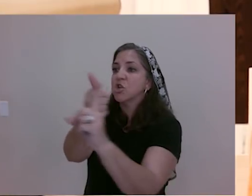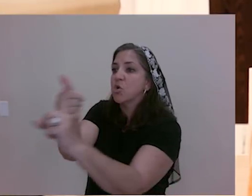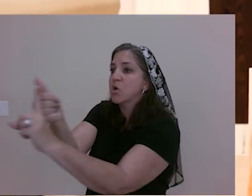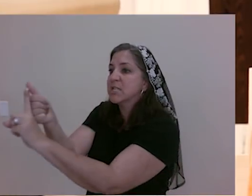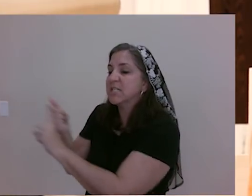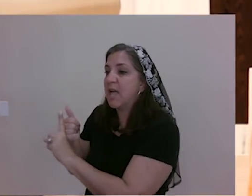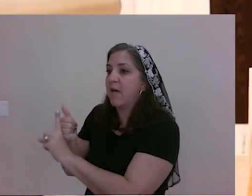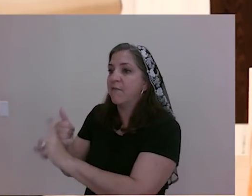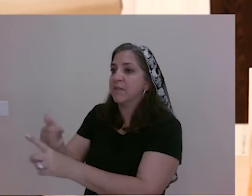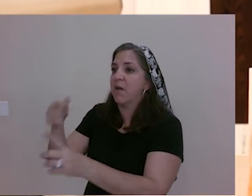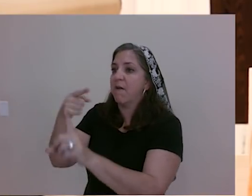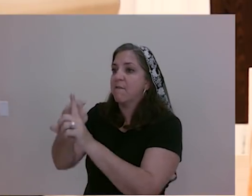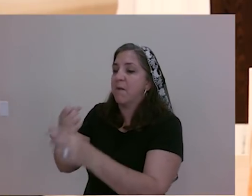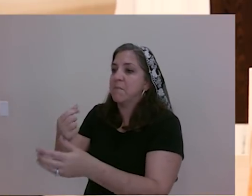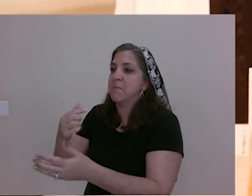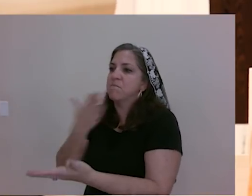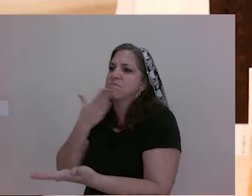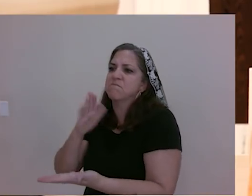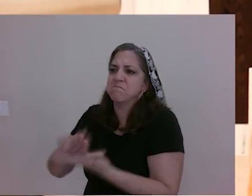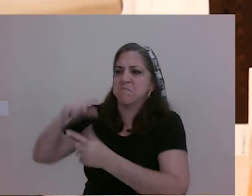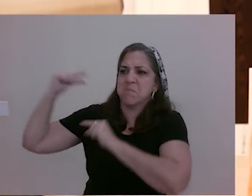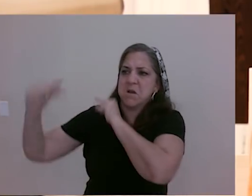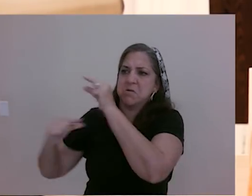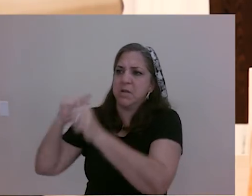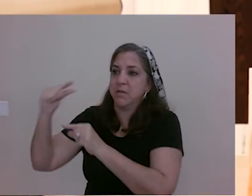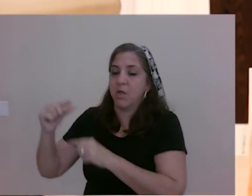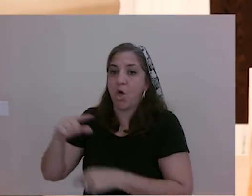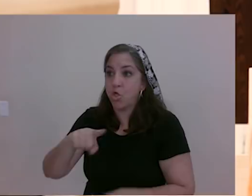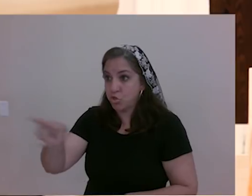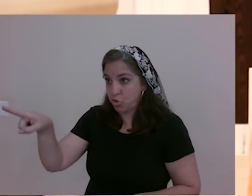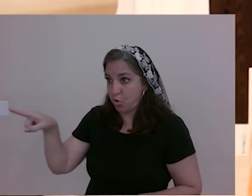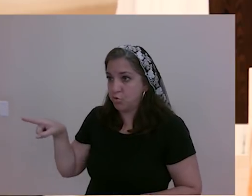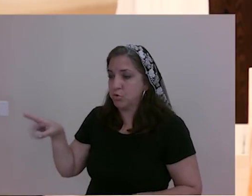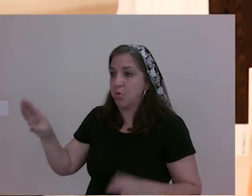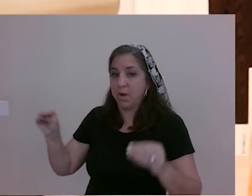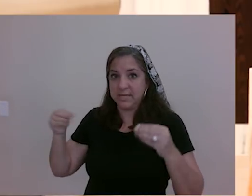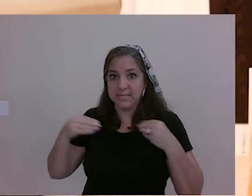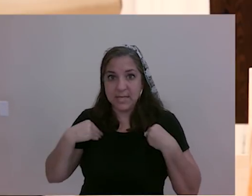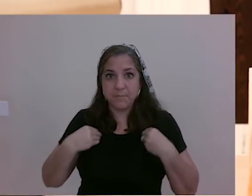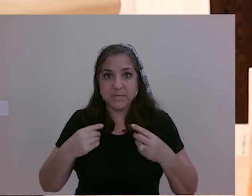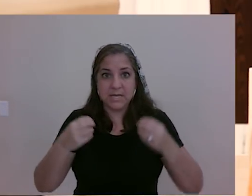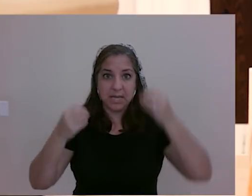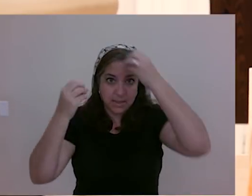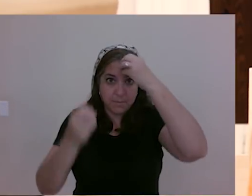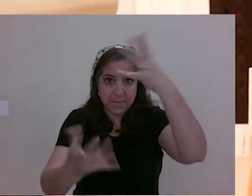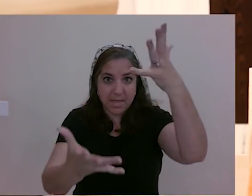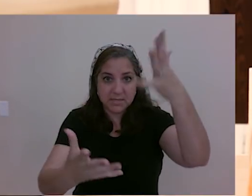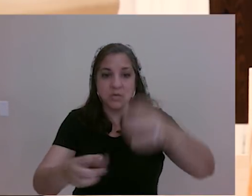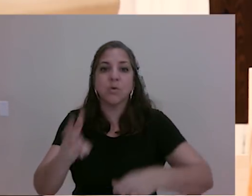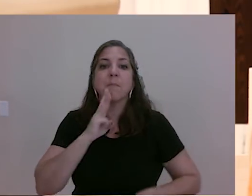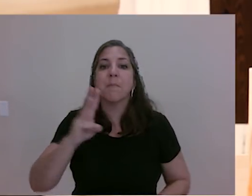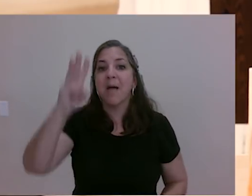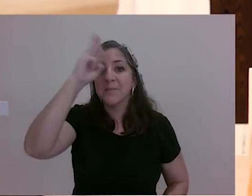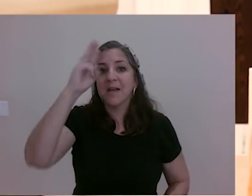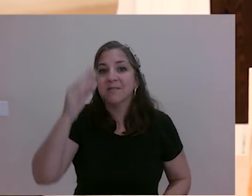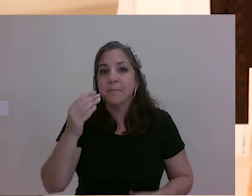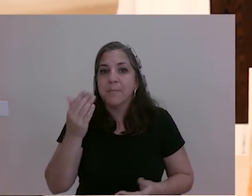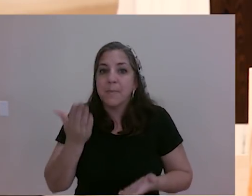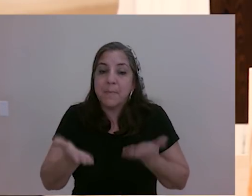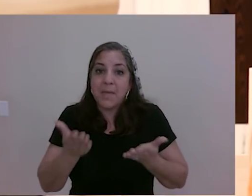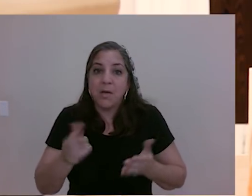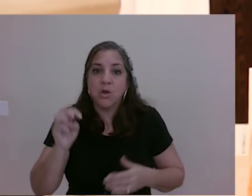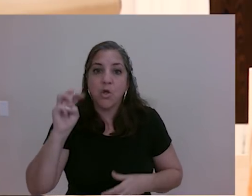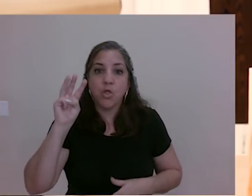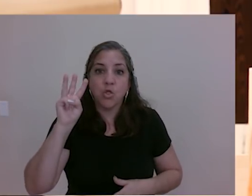from this corrupt generation." Those who accepted this message were baptized, and about 3,000